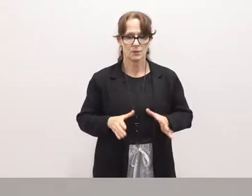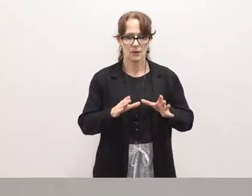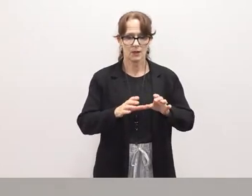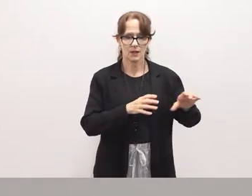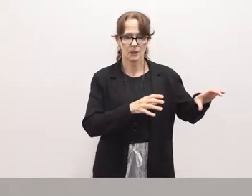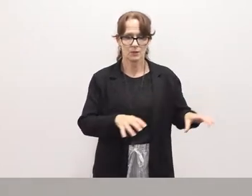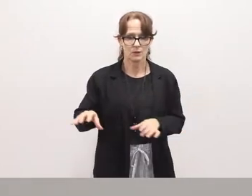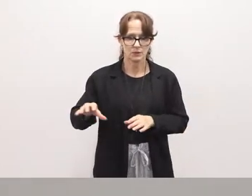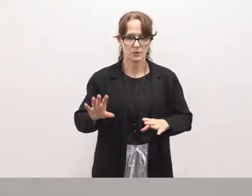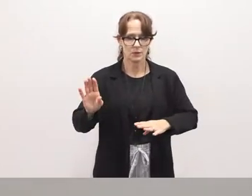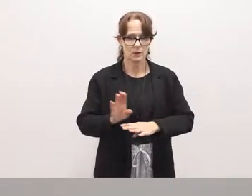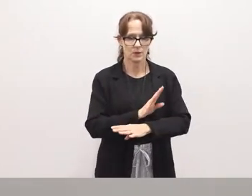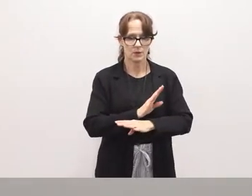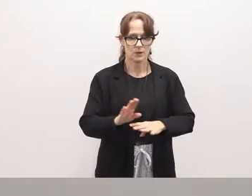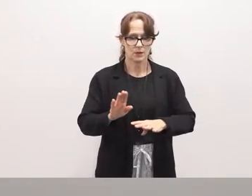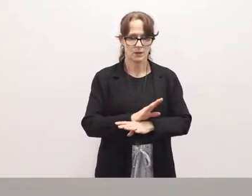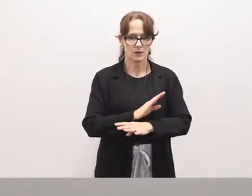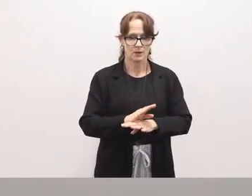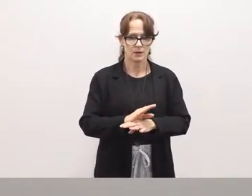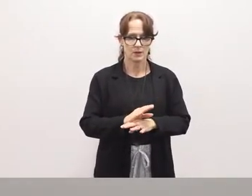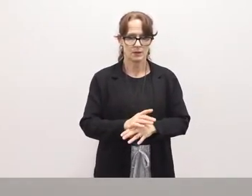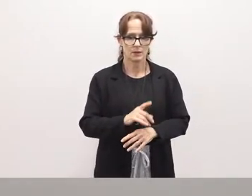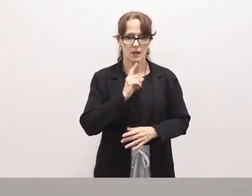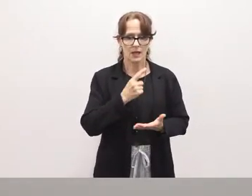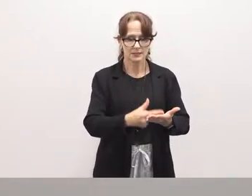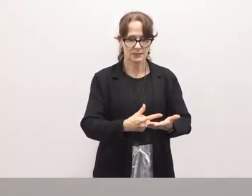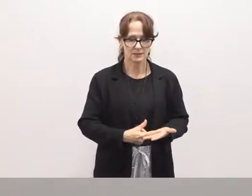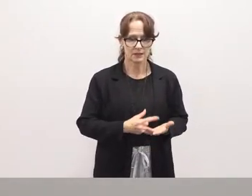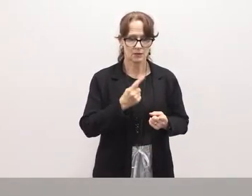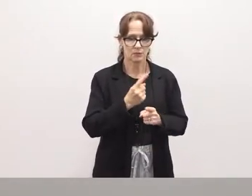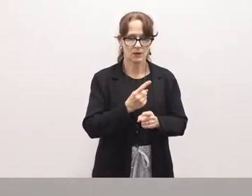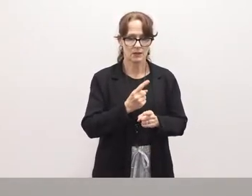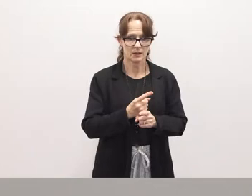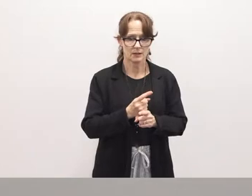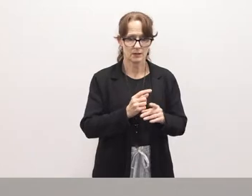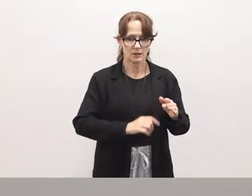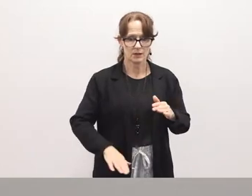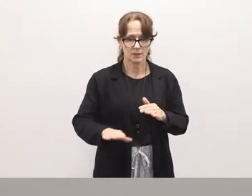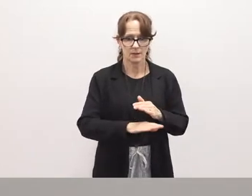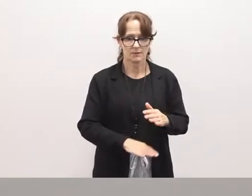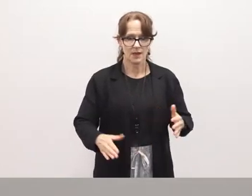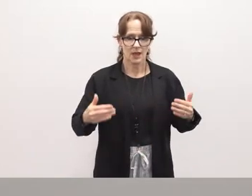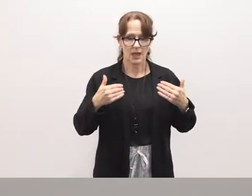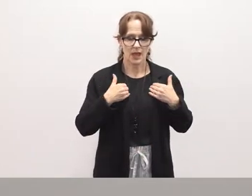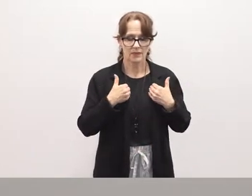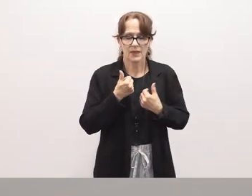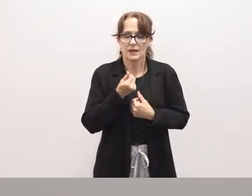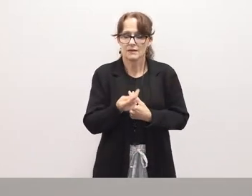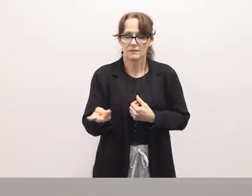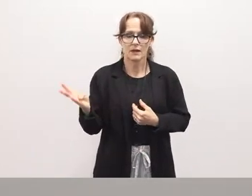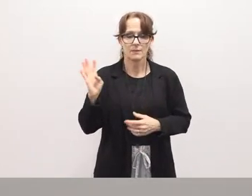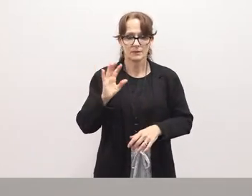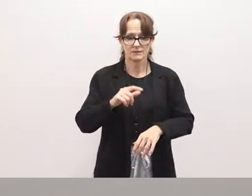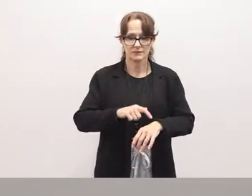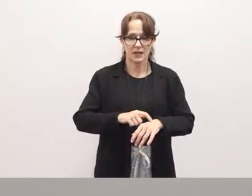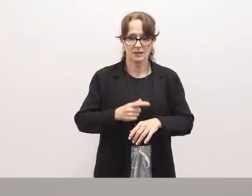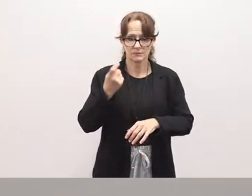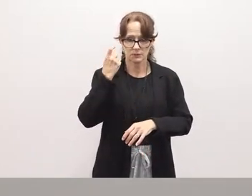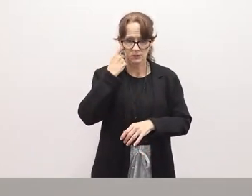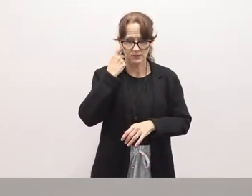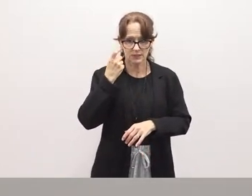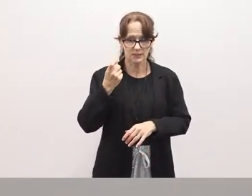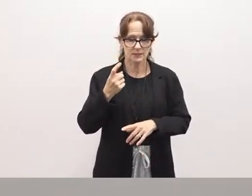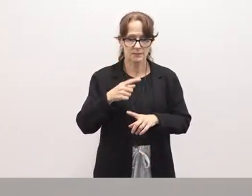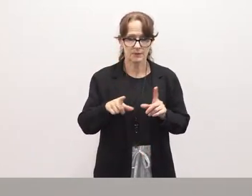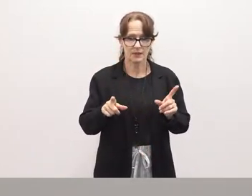do business, a generative discussion on a regular basis. We've had that a couple of times recently,